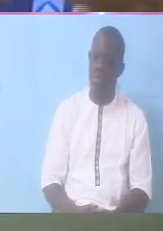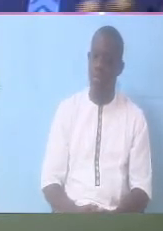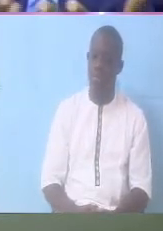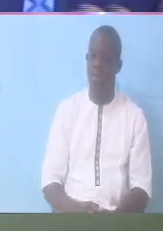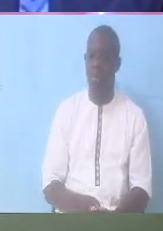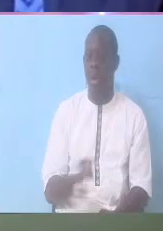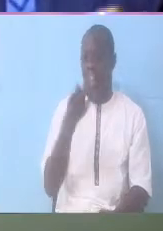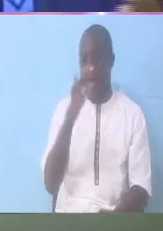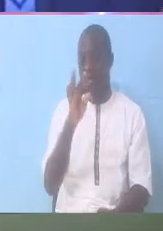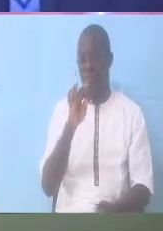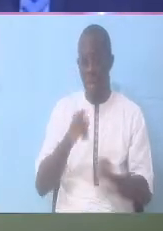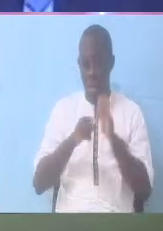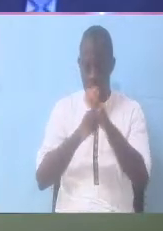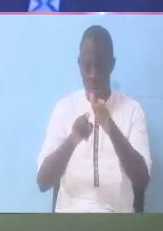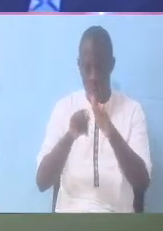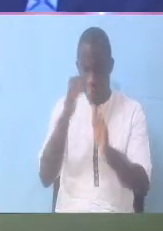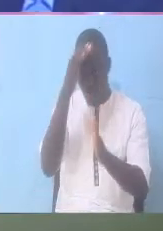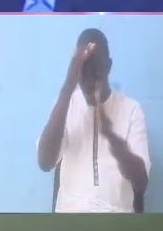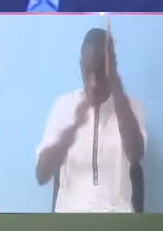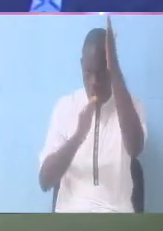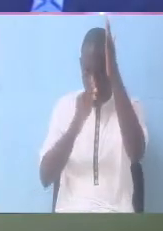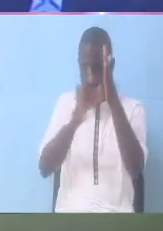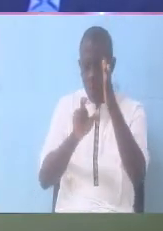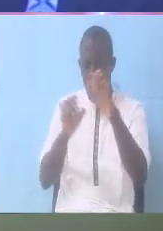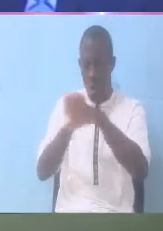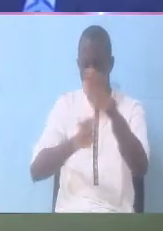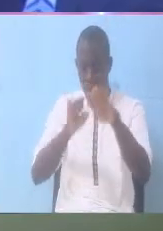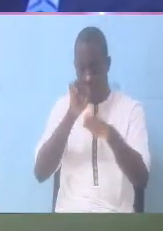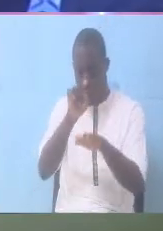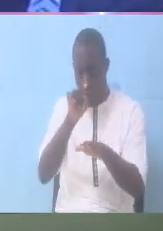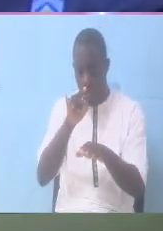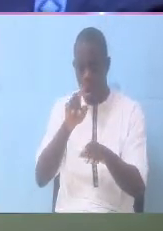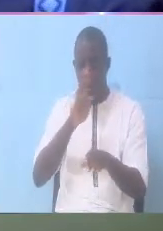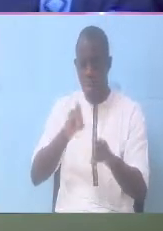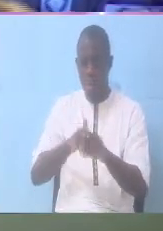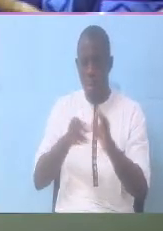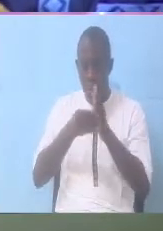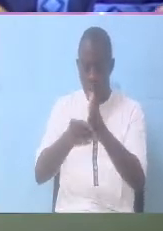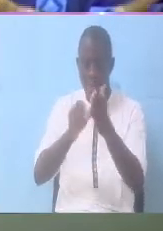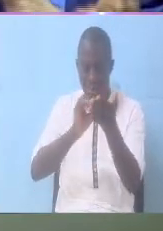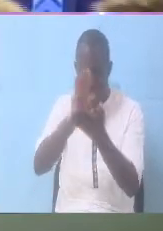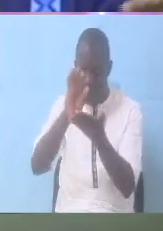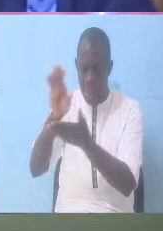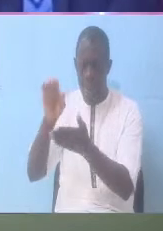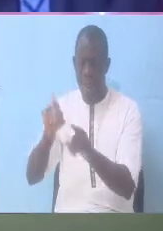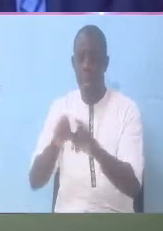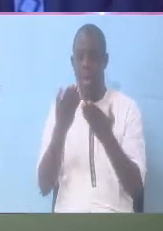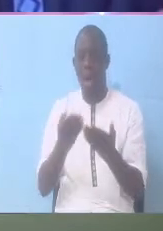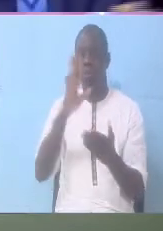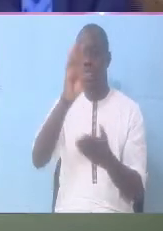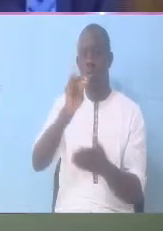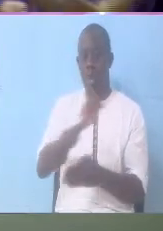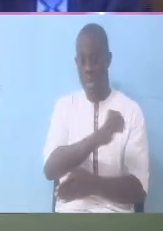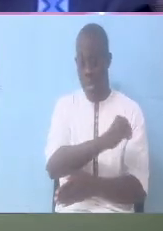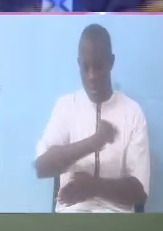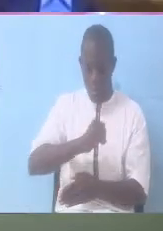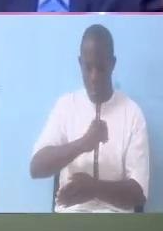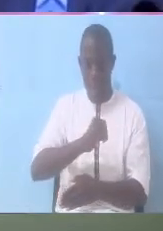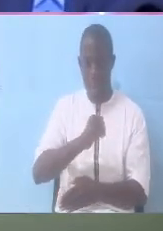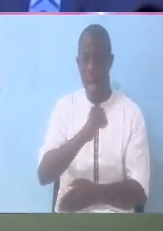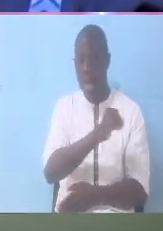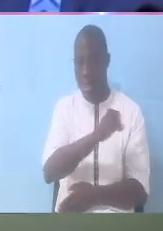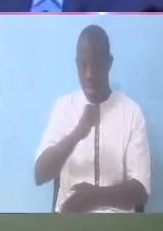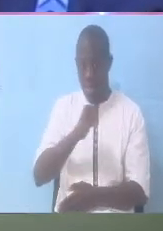If soldiers under your command yes, sir. carried out a criminal offense, carried out